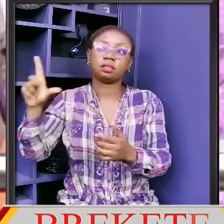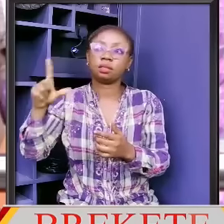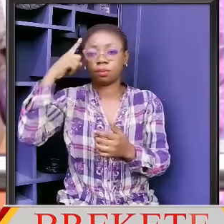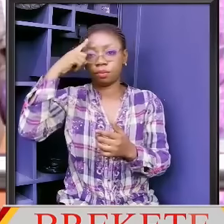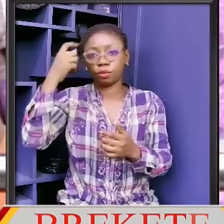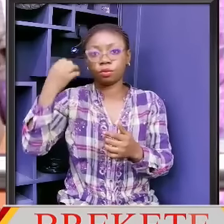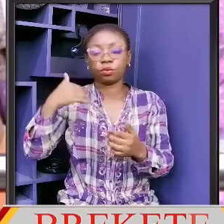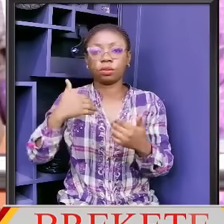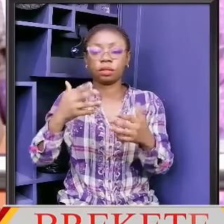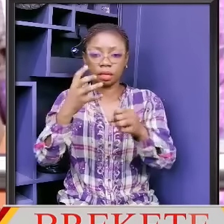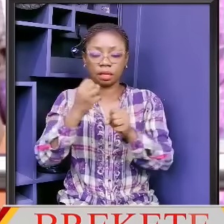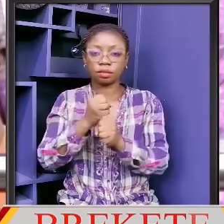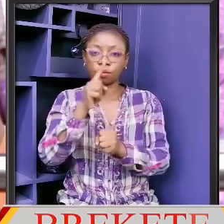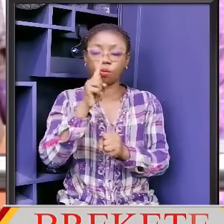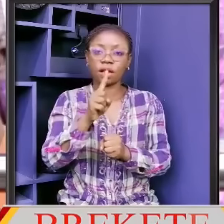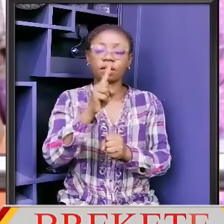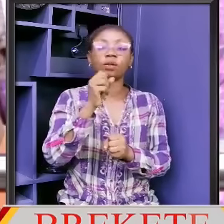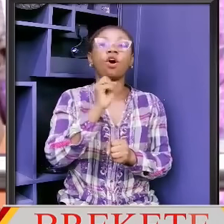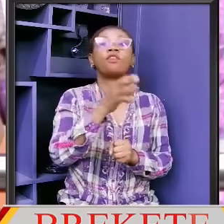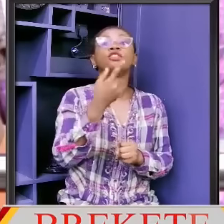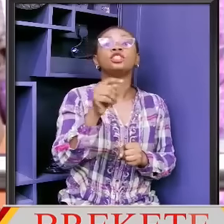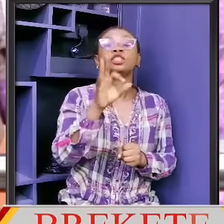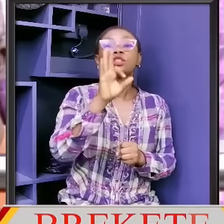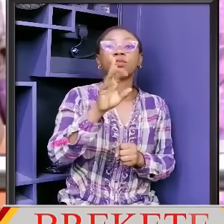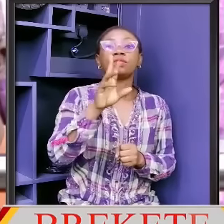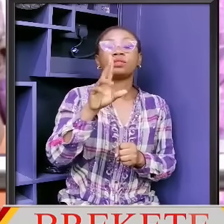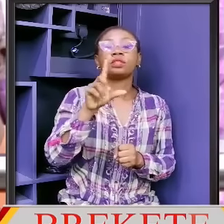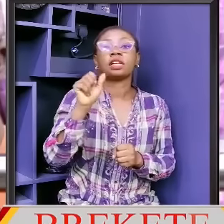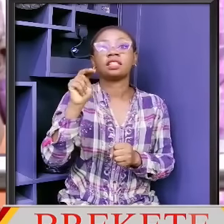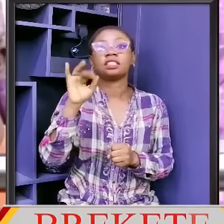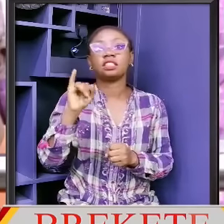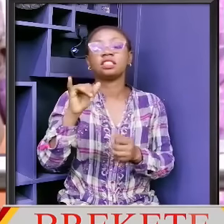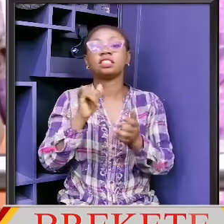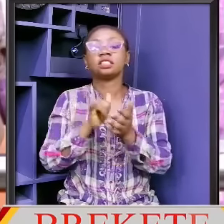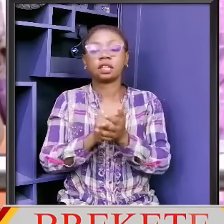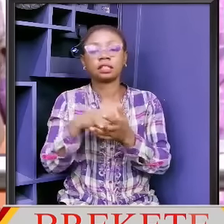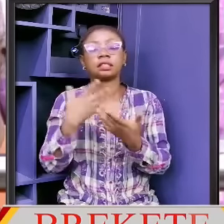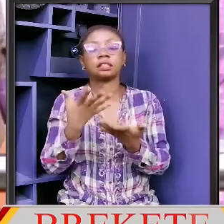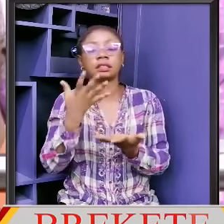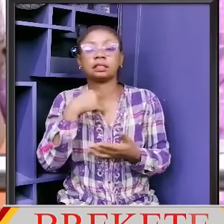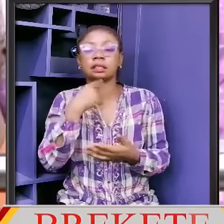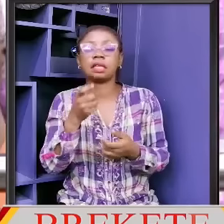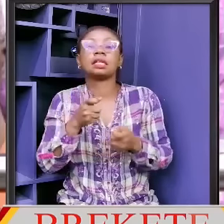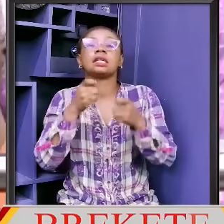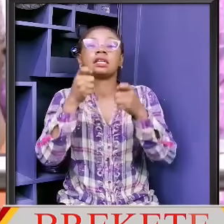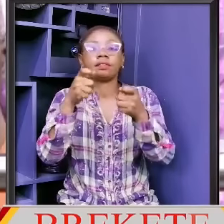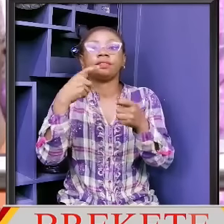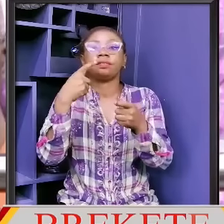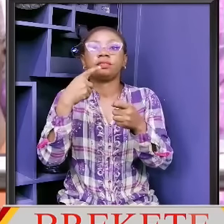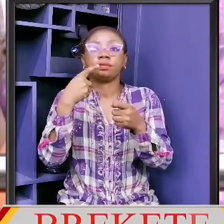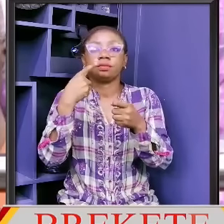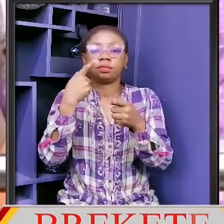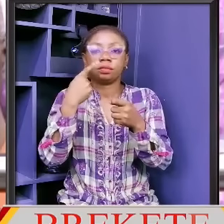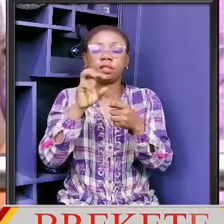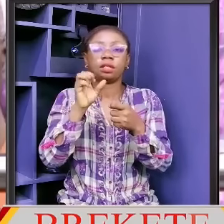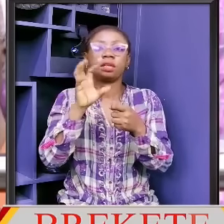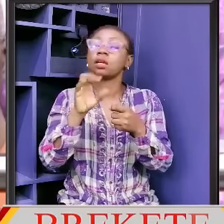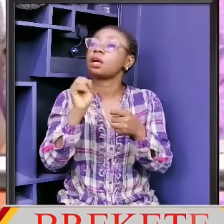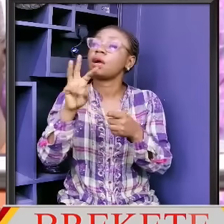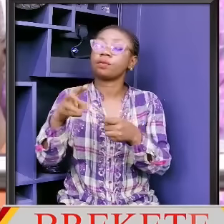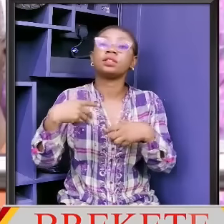one Fulani where he give the cow. Where he claims say he give the cow. So They come put